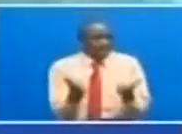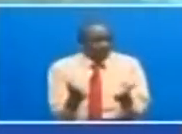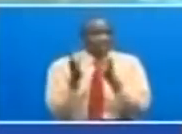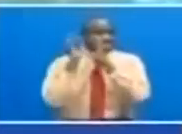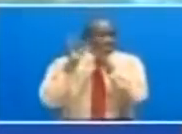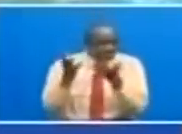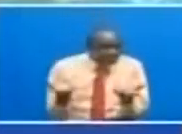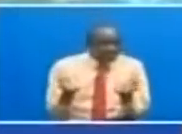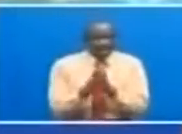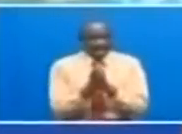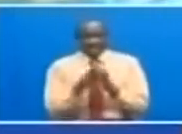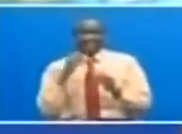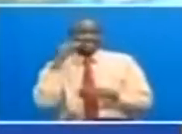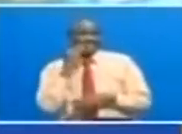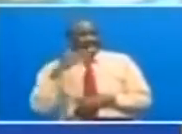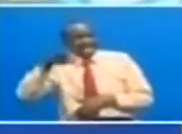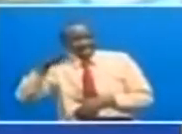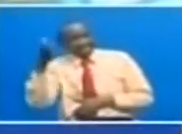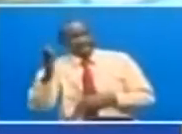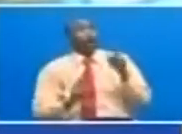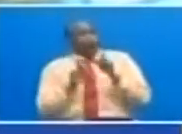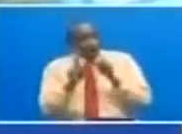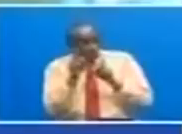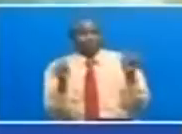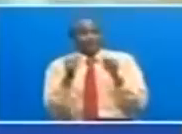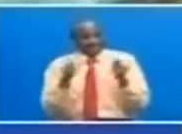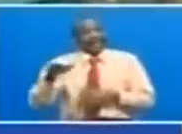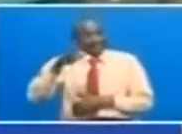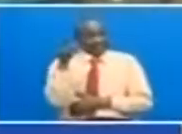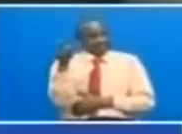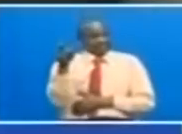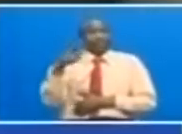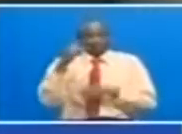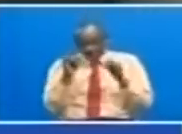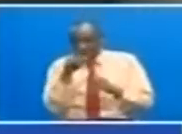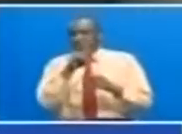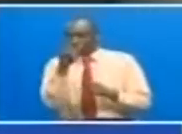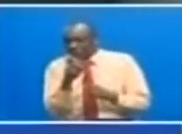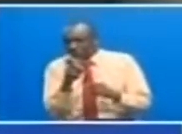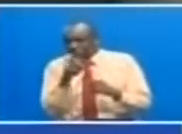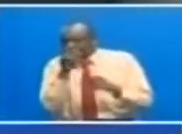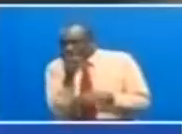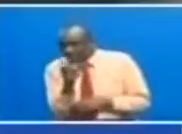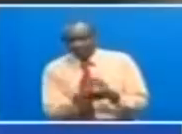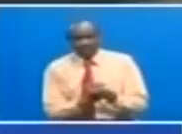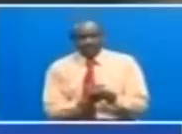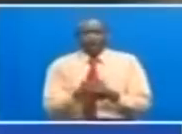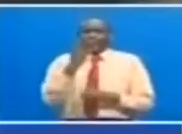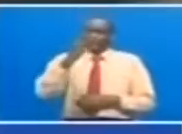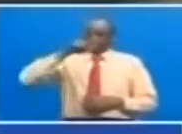Kilifi, Kombewa and Siaya areas, which are high malaria prevalence regions. The trials involved